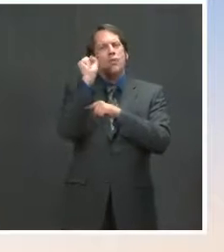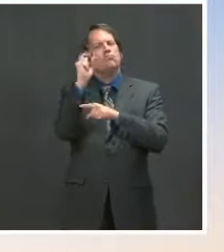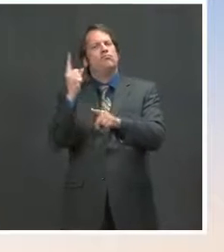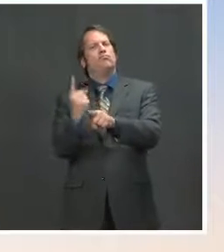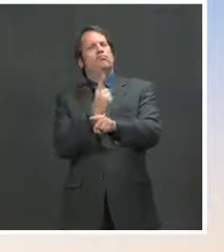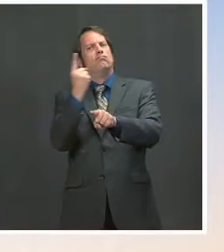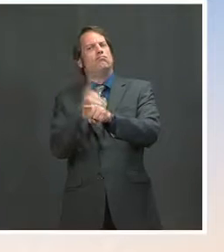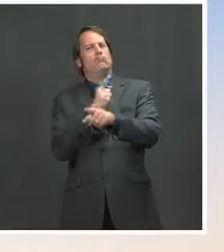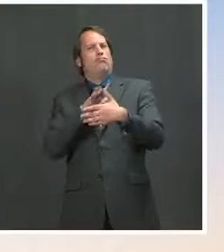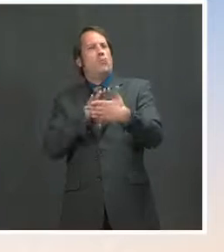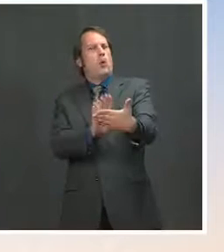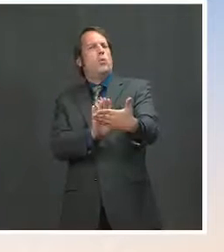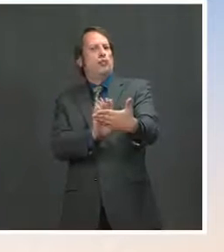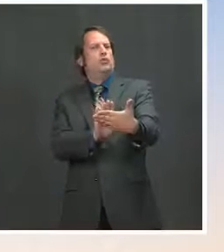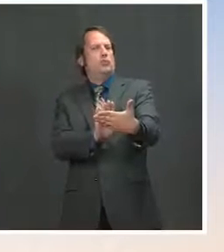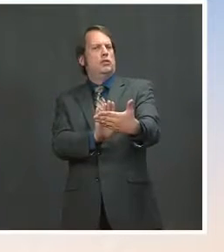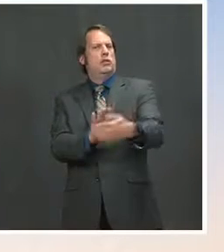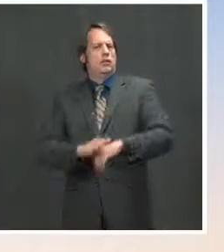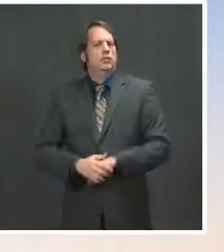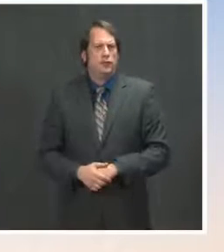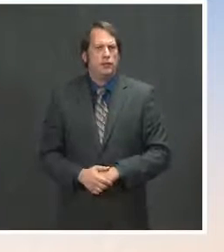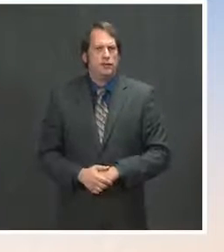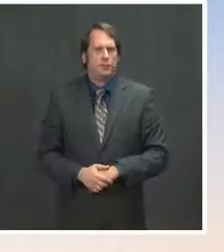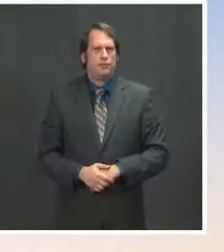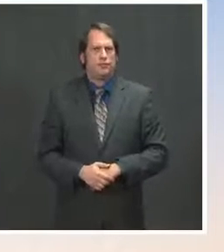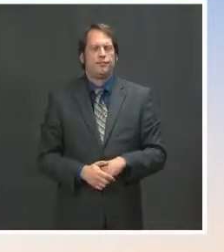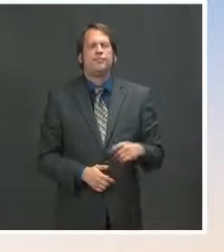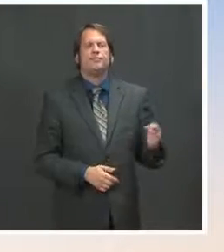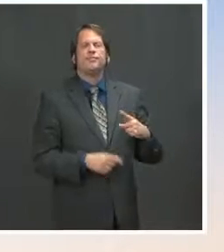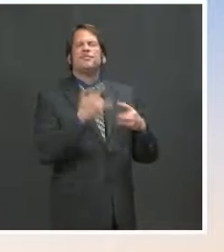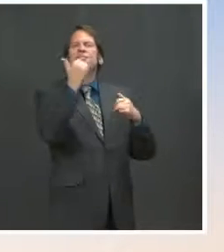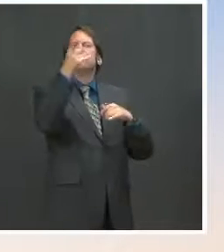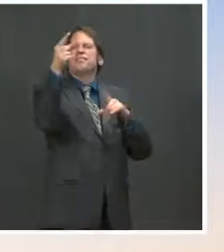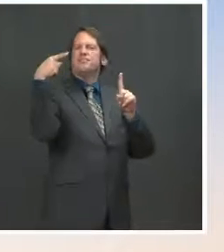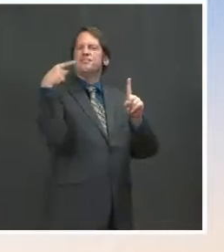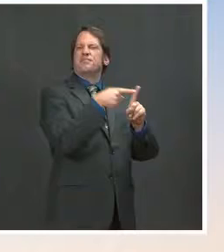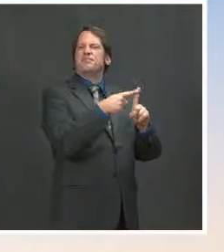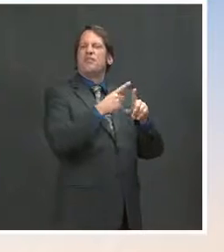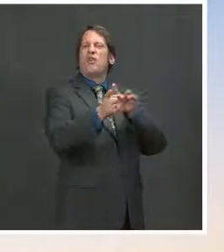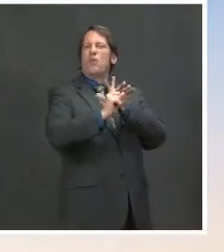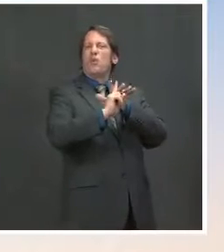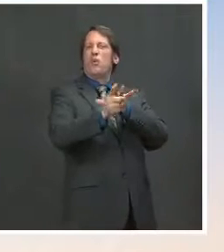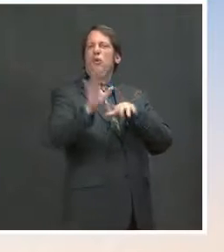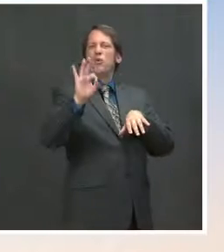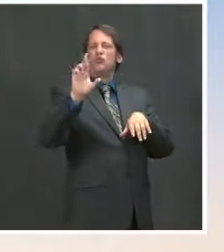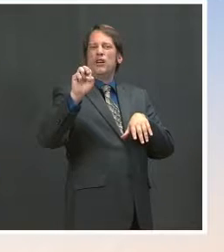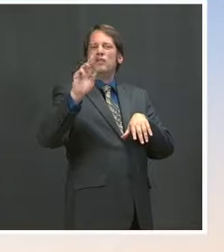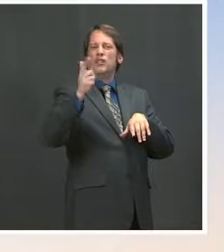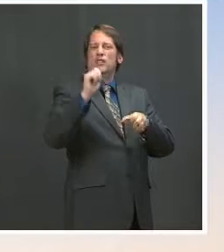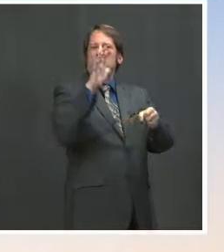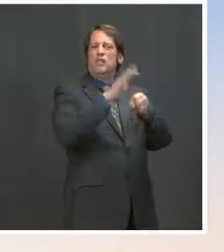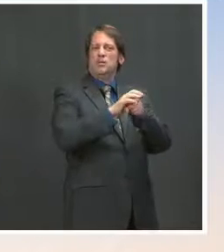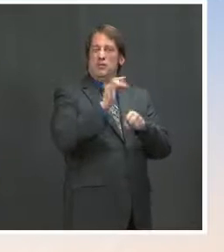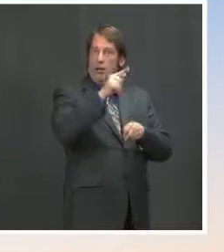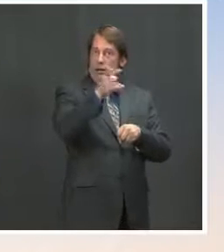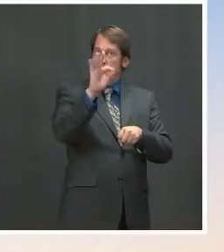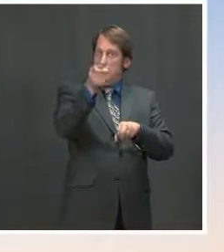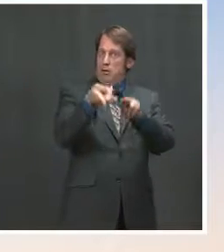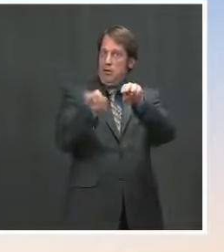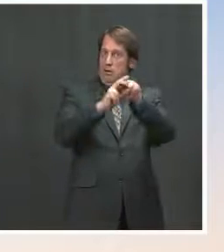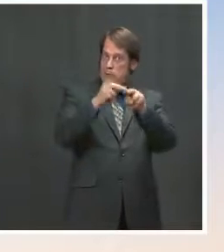have been other factors that have affected what that goal is now going to be with the limit that has happened since he first announced he wanted it